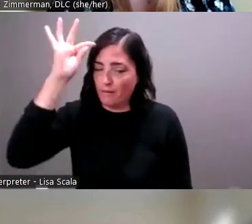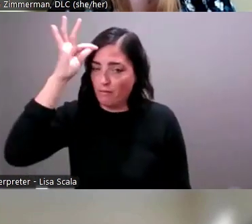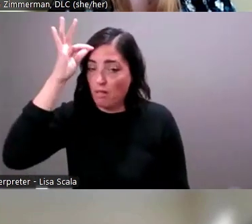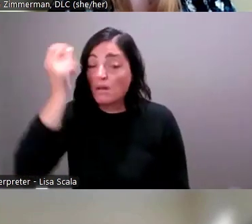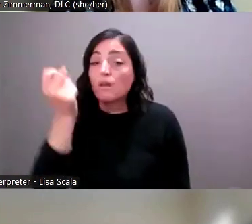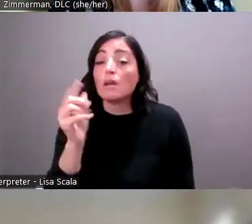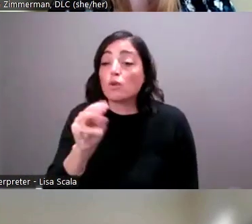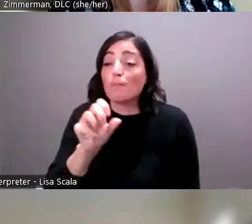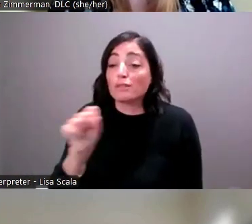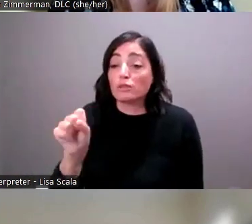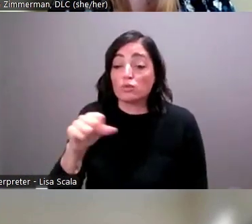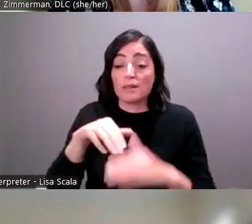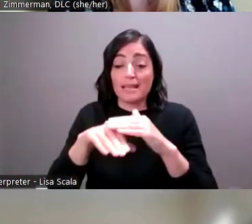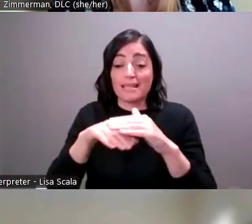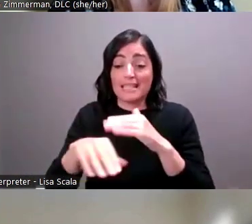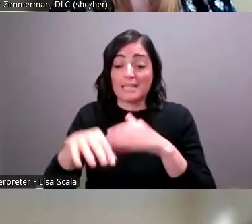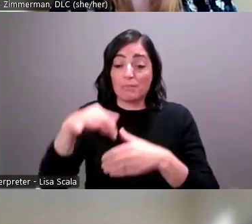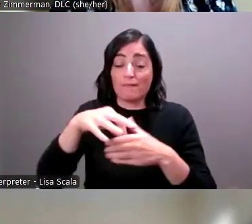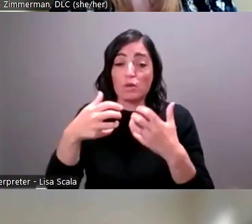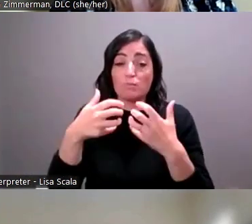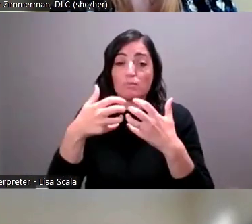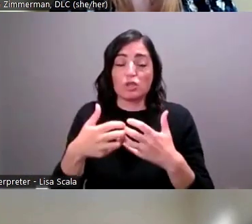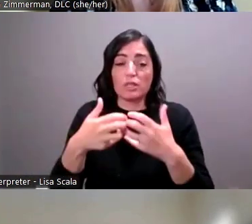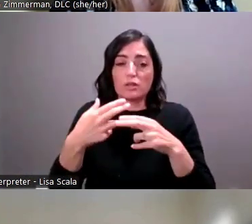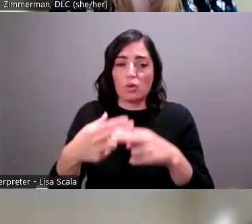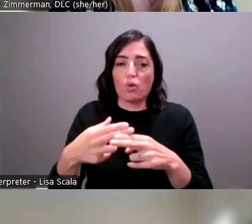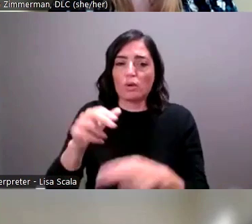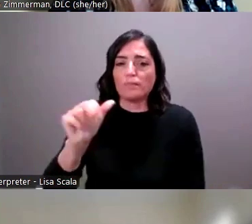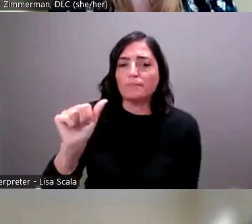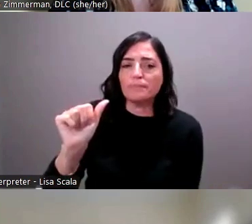the accessible voting machines are called the automark.